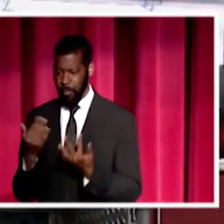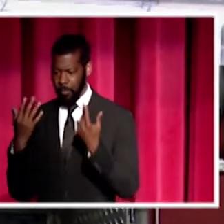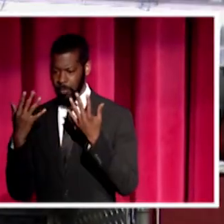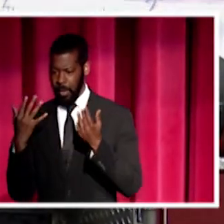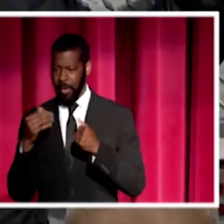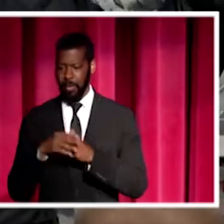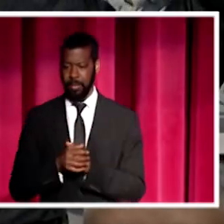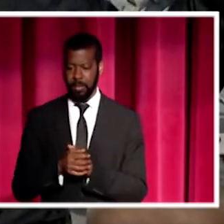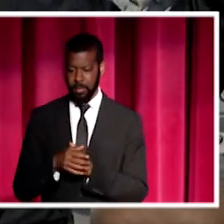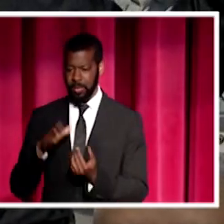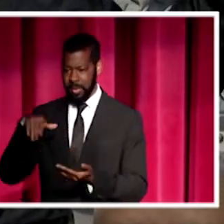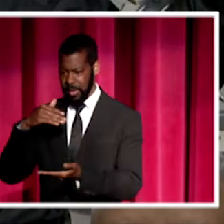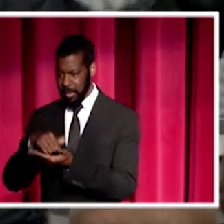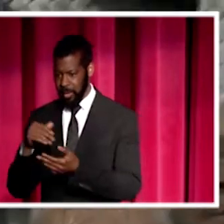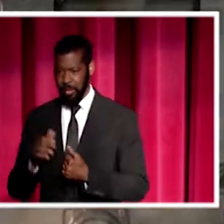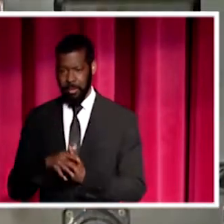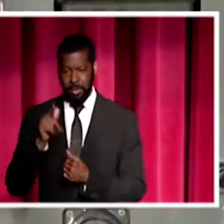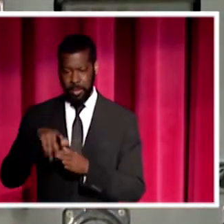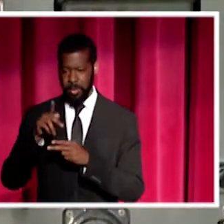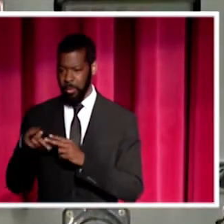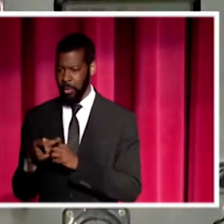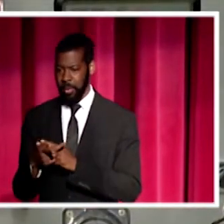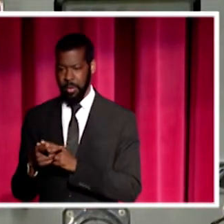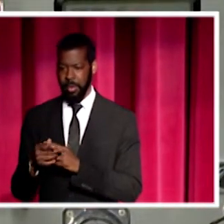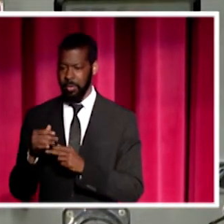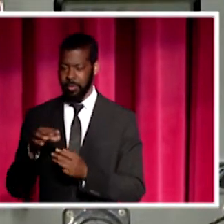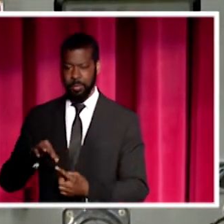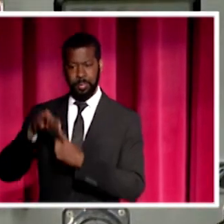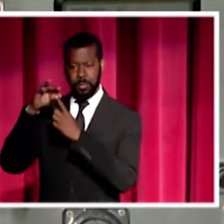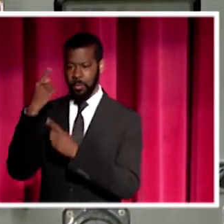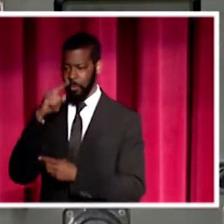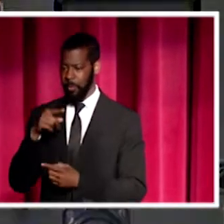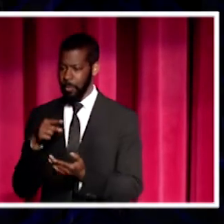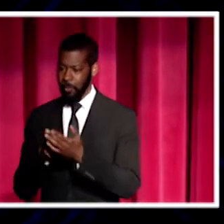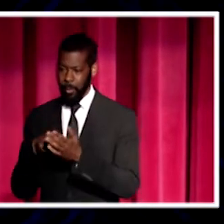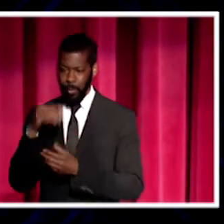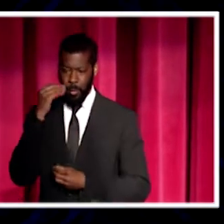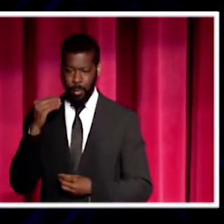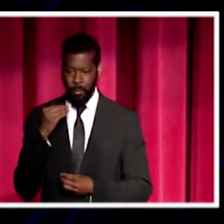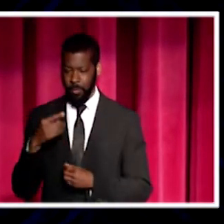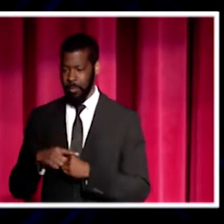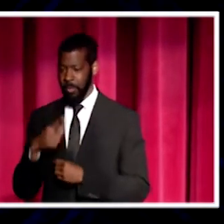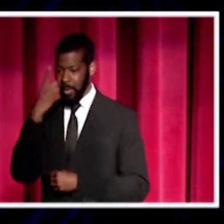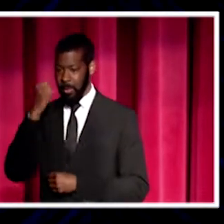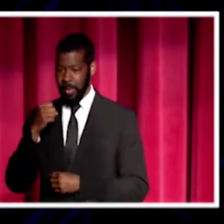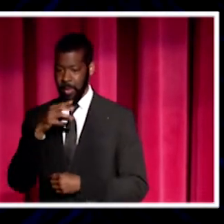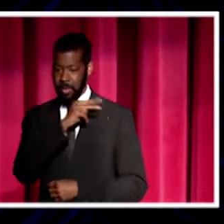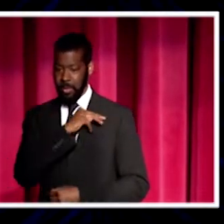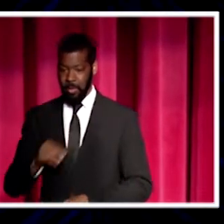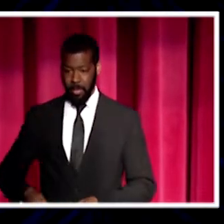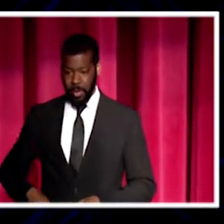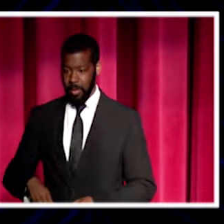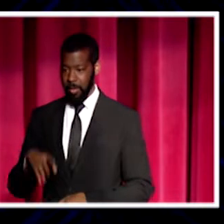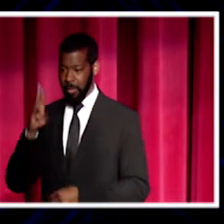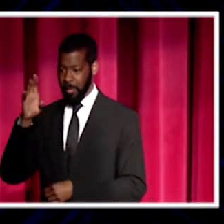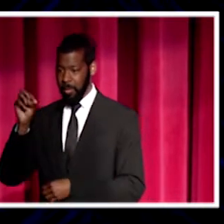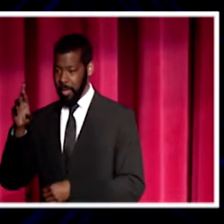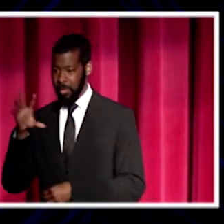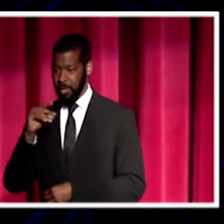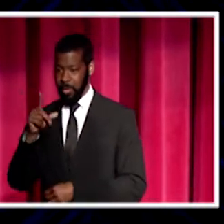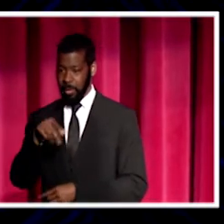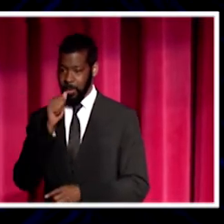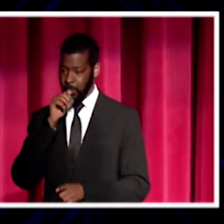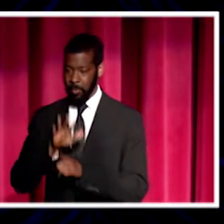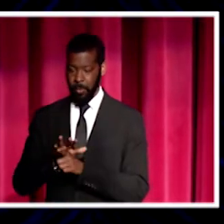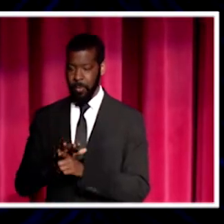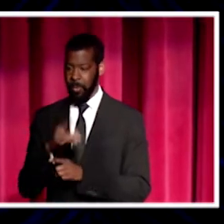in. This project is truly unique in being able to provide affordable housing. Because of Mayor Bowser and her commitment to